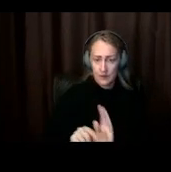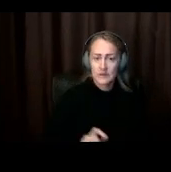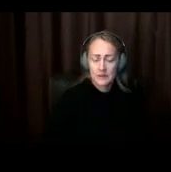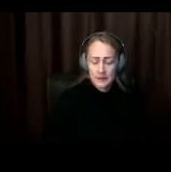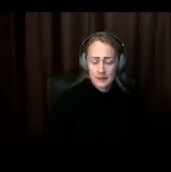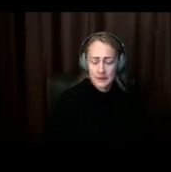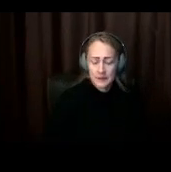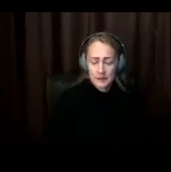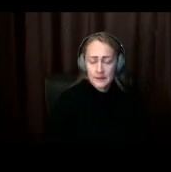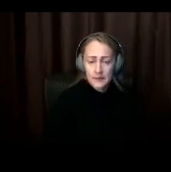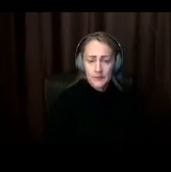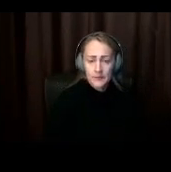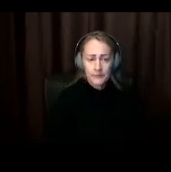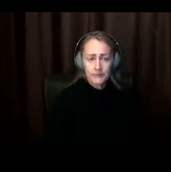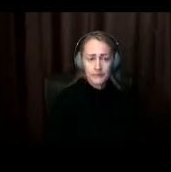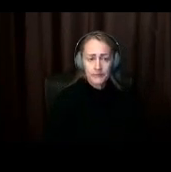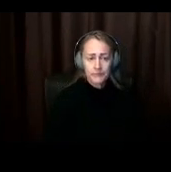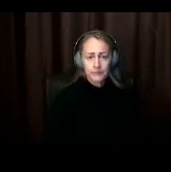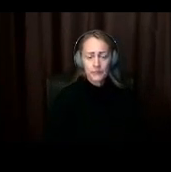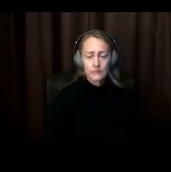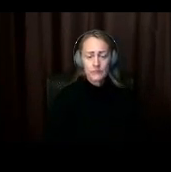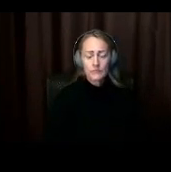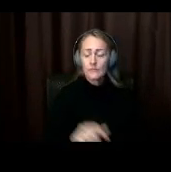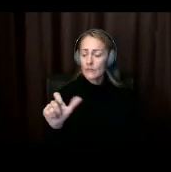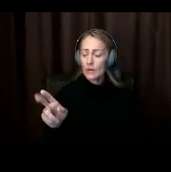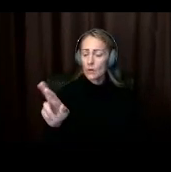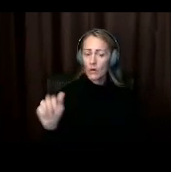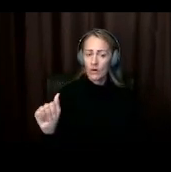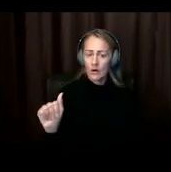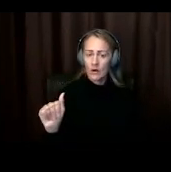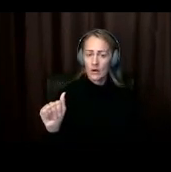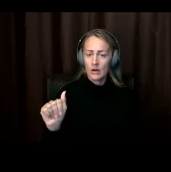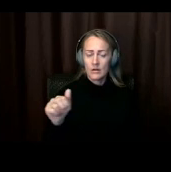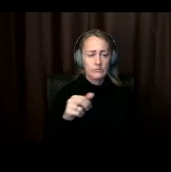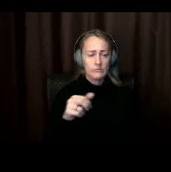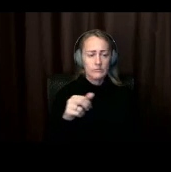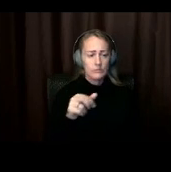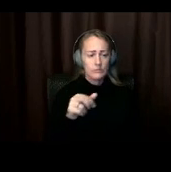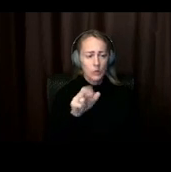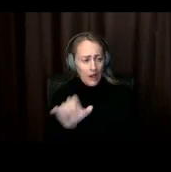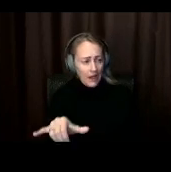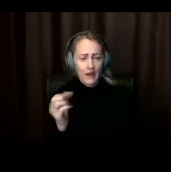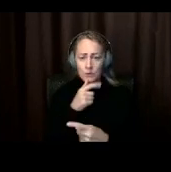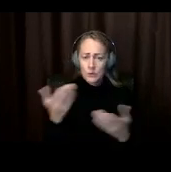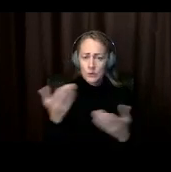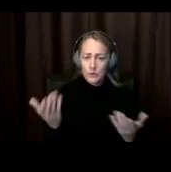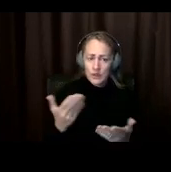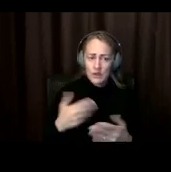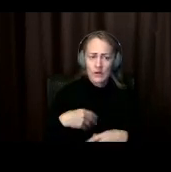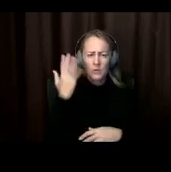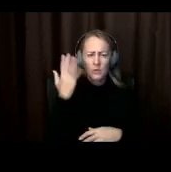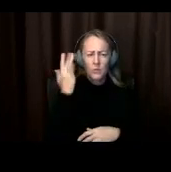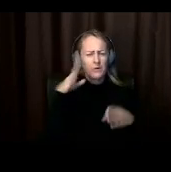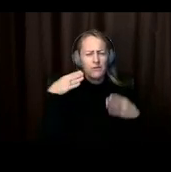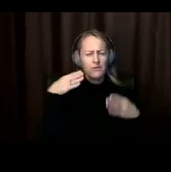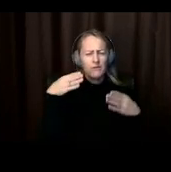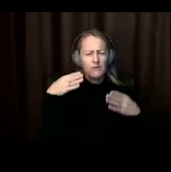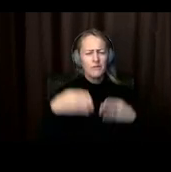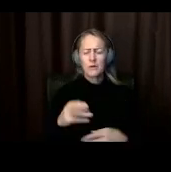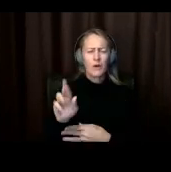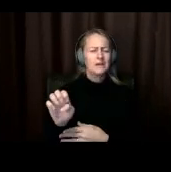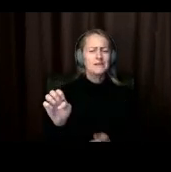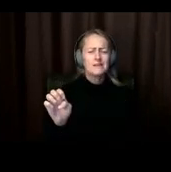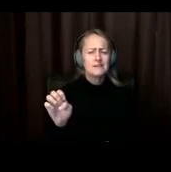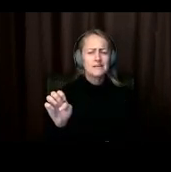So, Laura, Ray, all the folks on the committee today, we're talking about why are we centering race when we're thinking